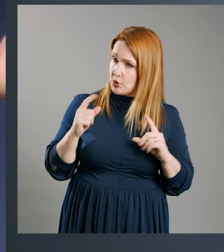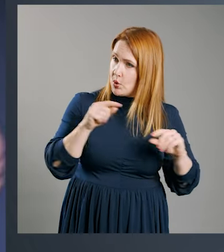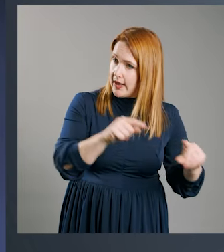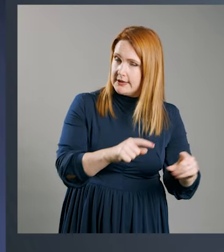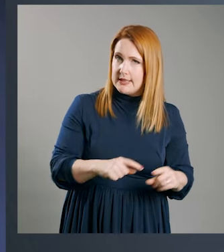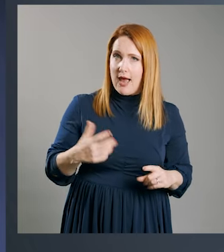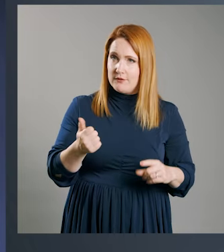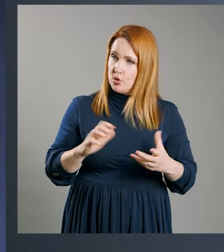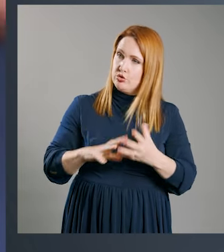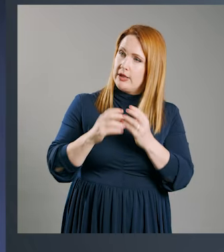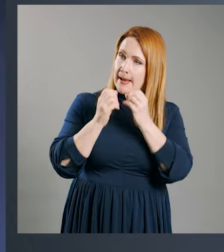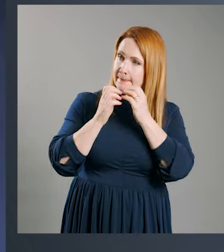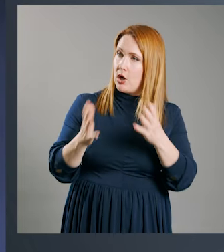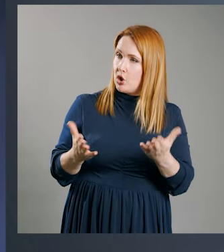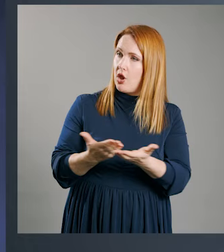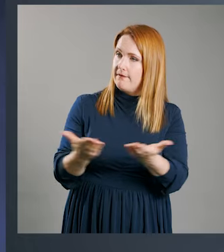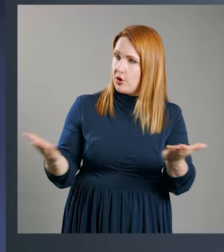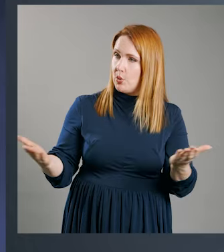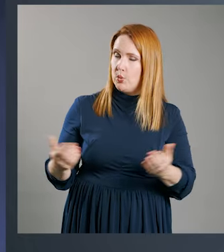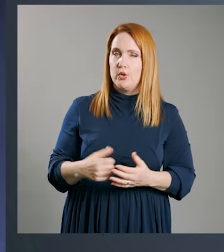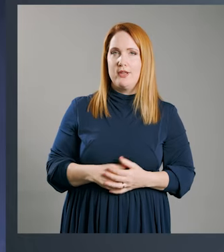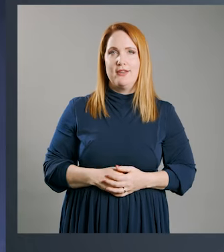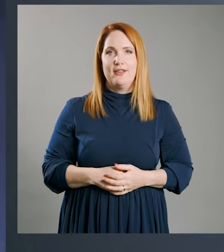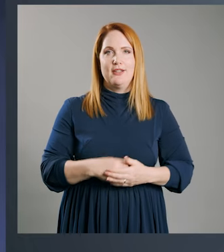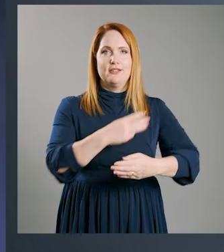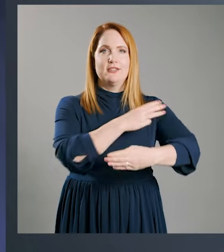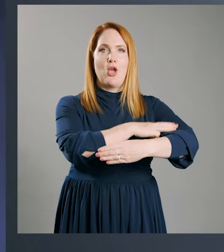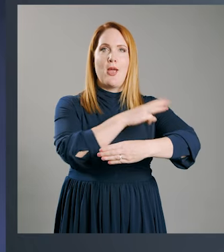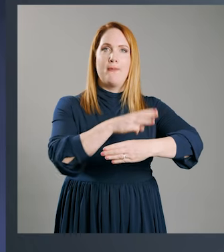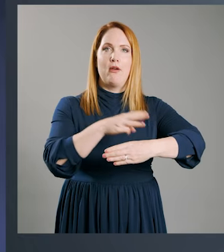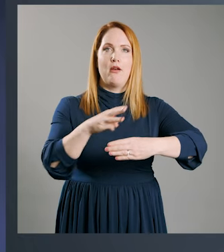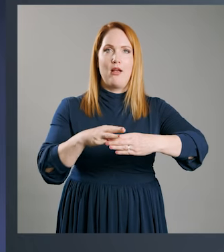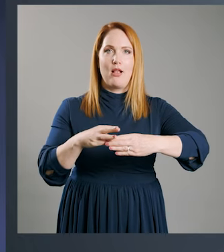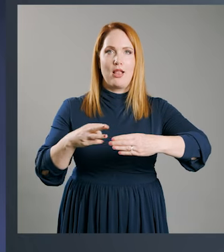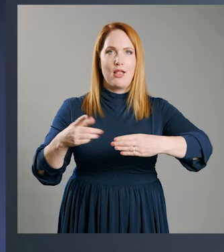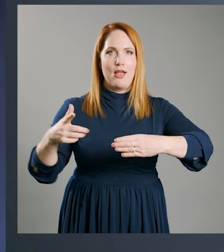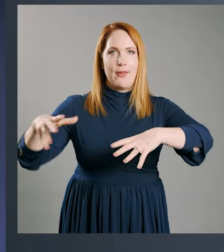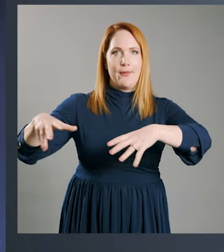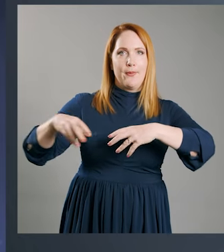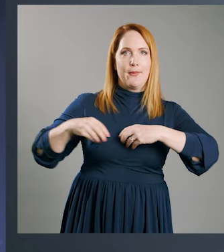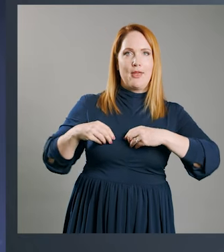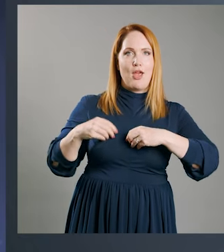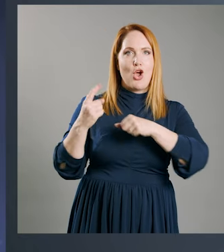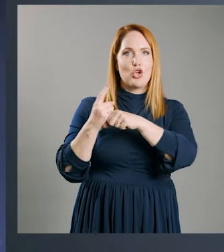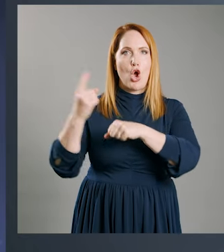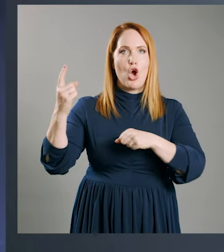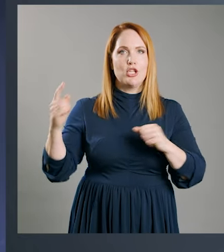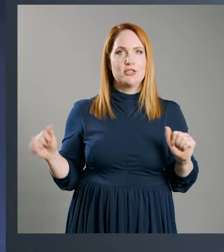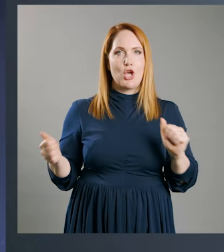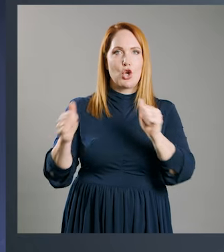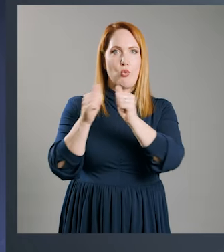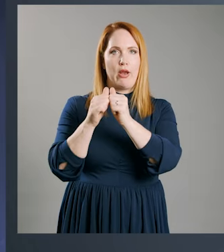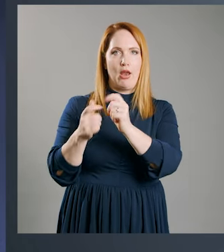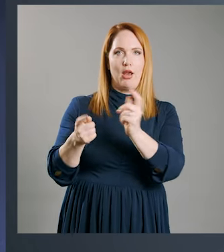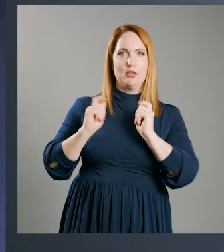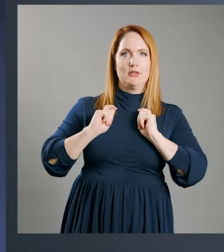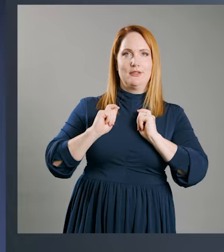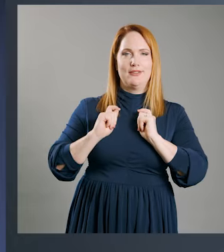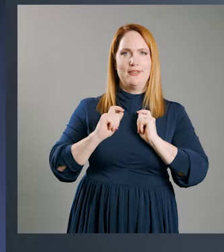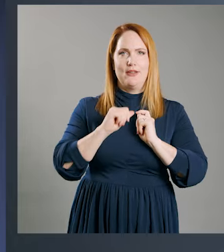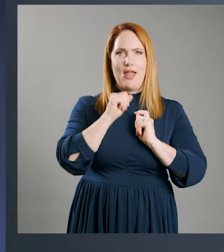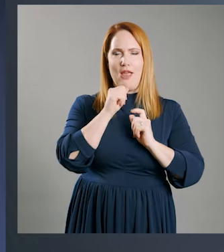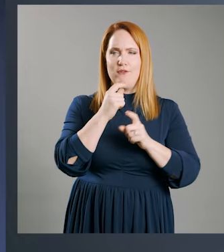this what I have to do for you? Do I have to perform miracles for you? And he was actually taking glory that was God's glory for himself. I think when